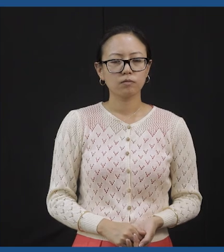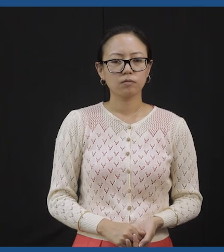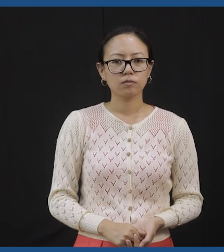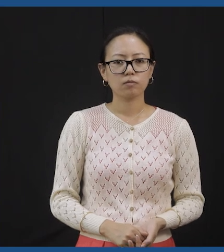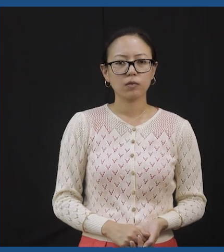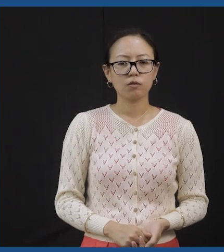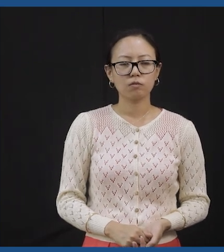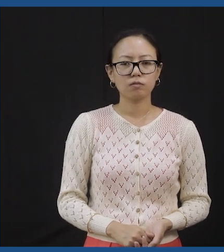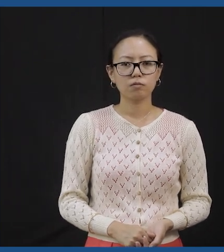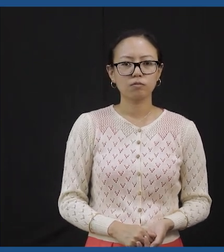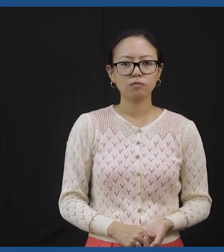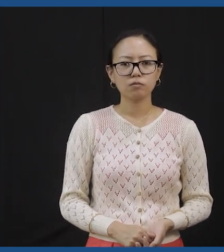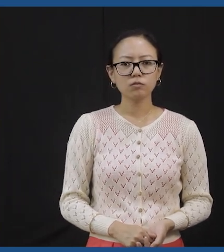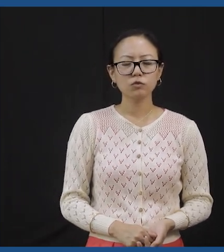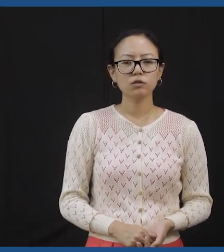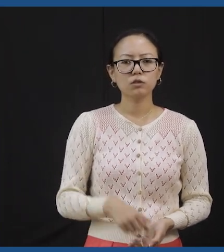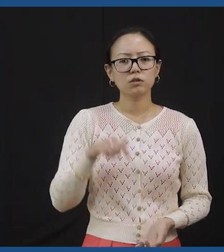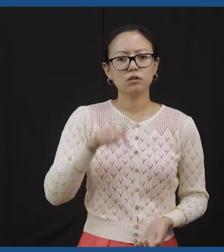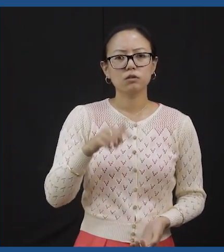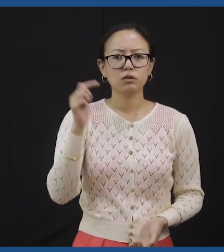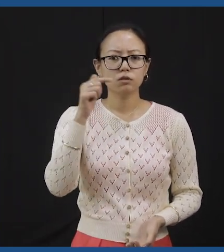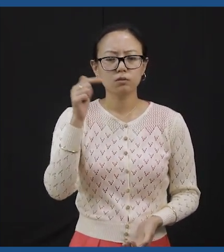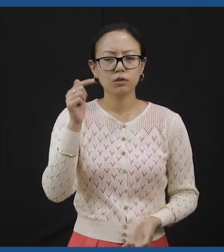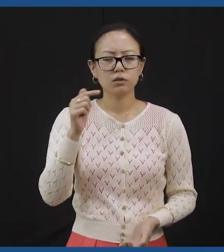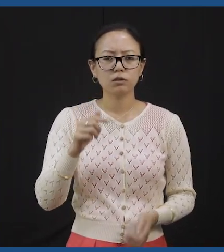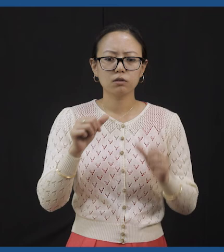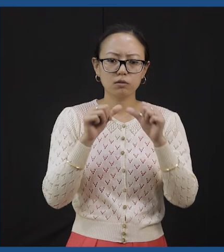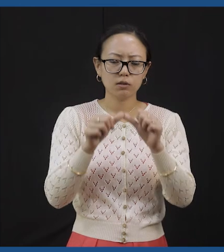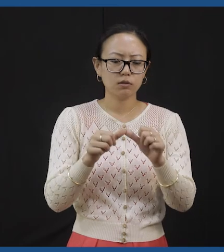Now we will do subtract and check your answers.